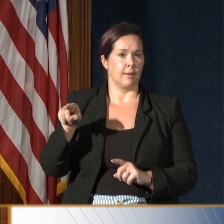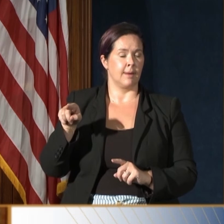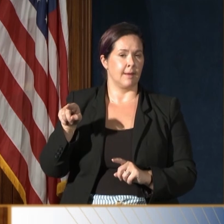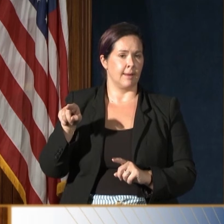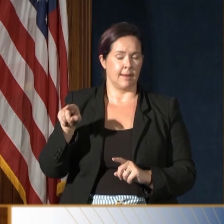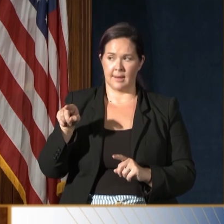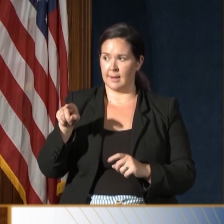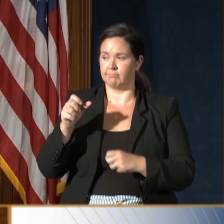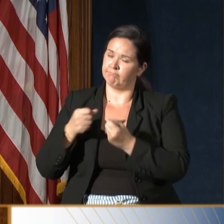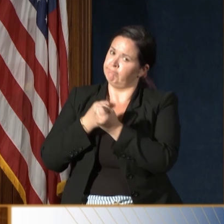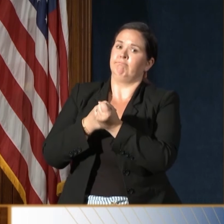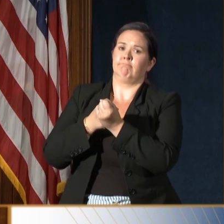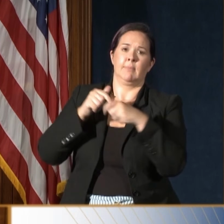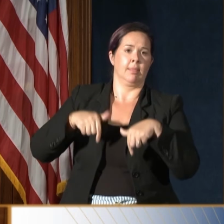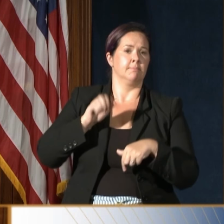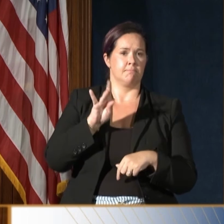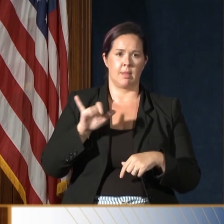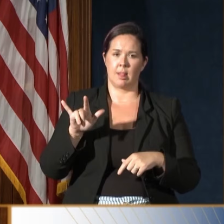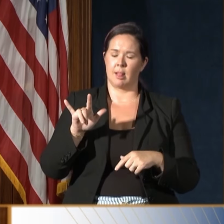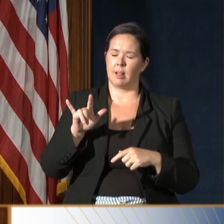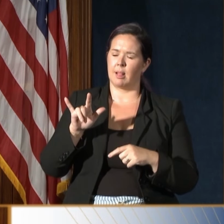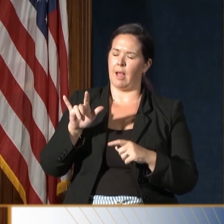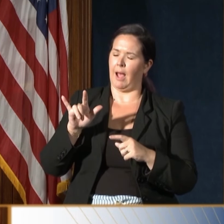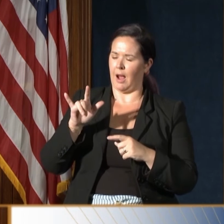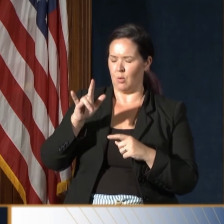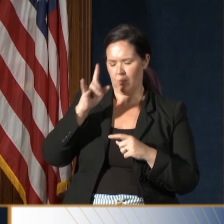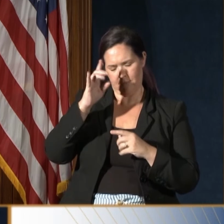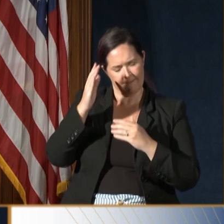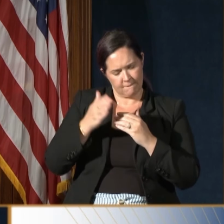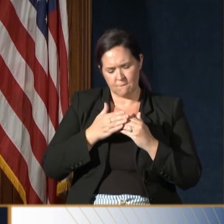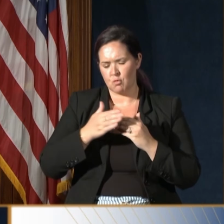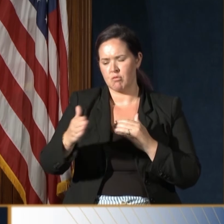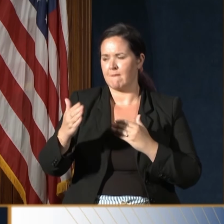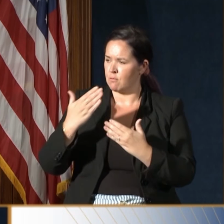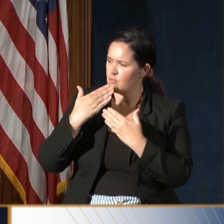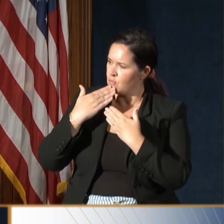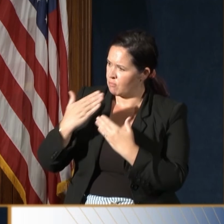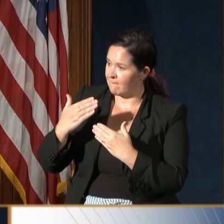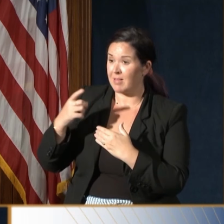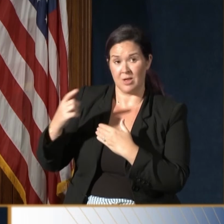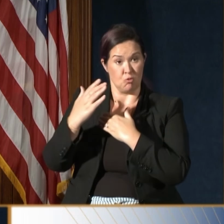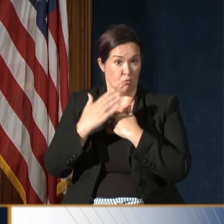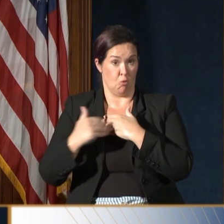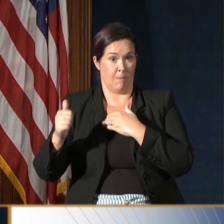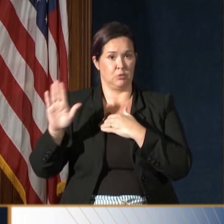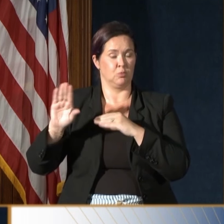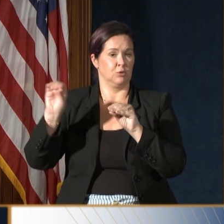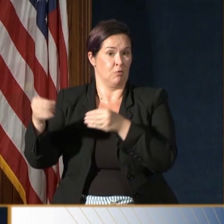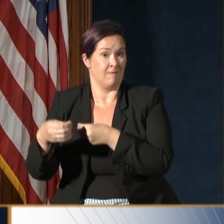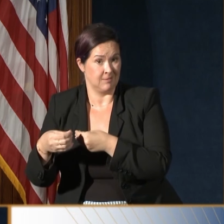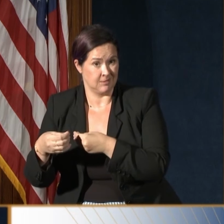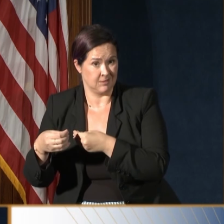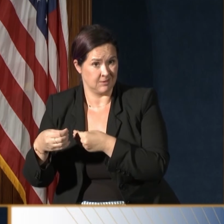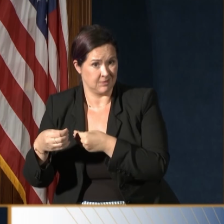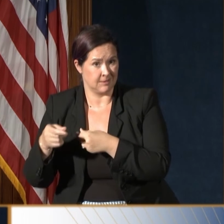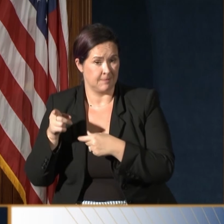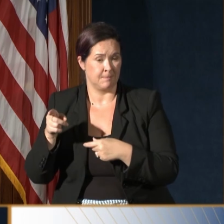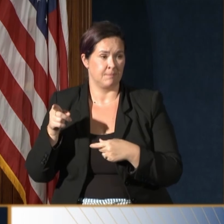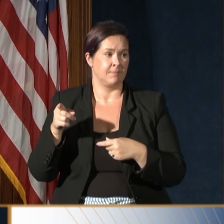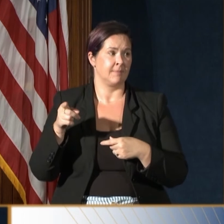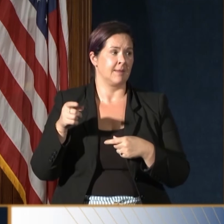and I will be forever grateful that Tony called me into his office. He was then whip, which